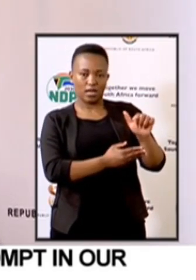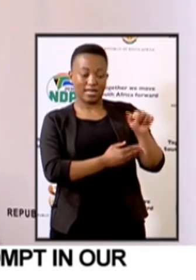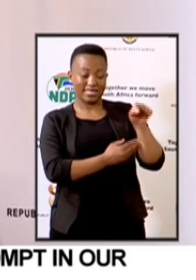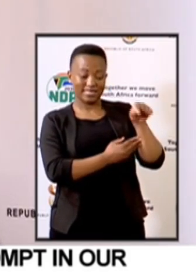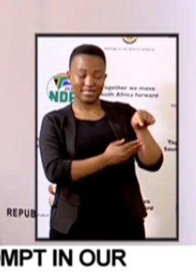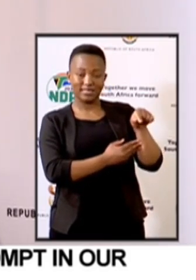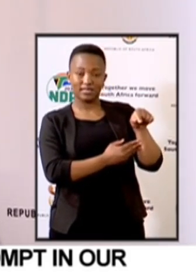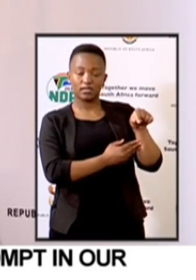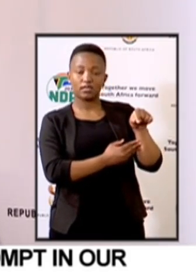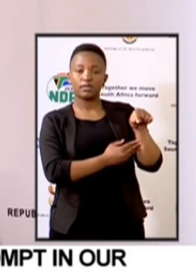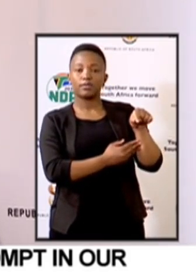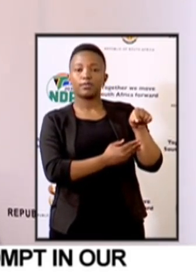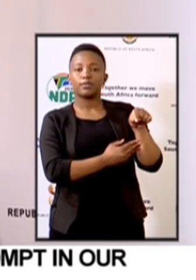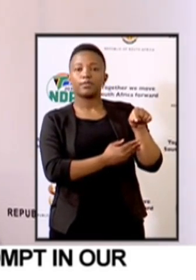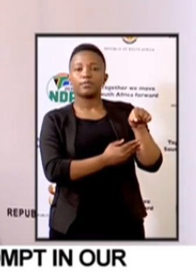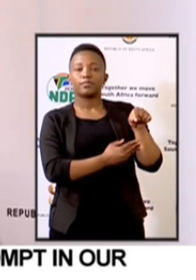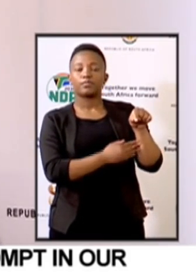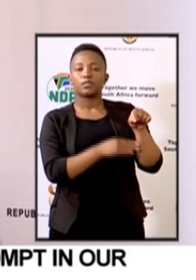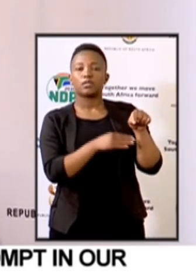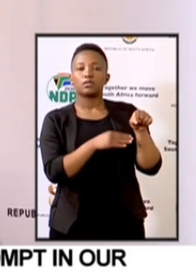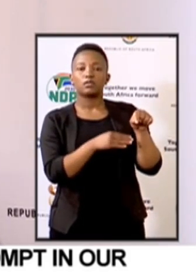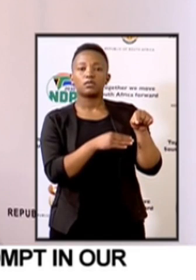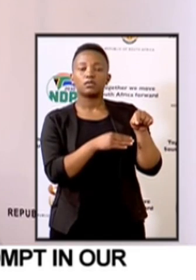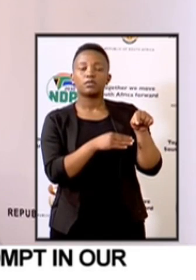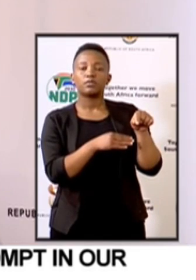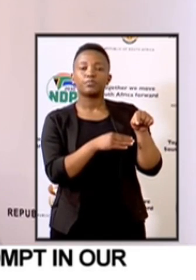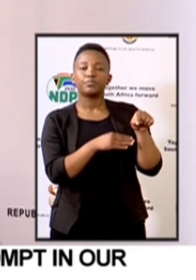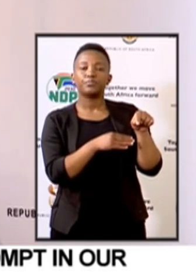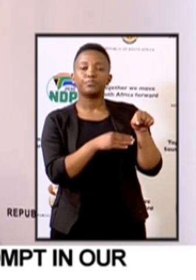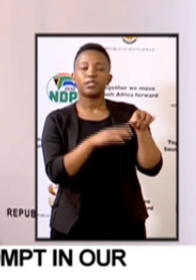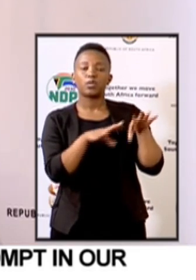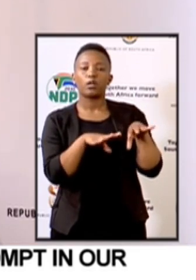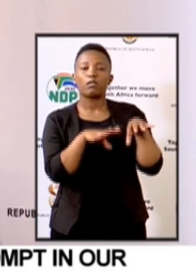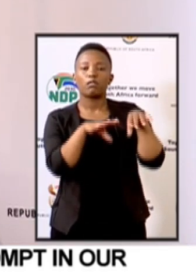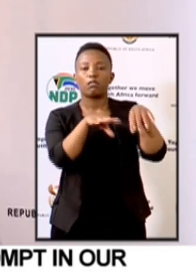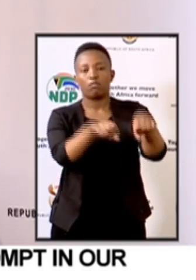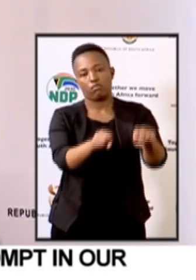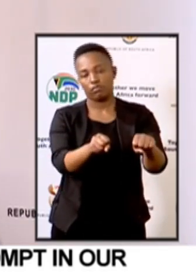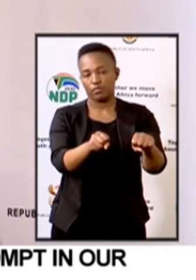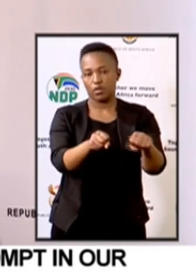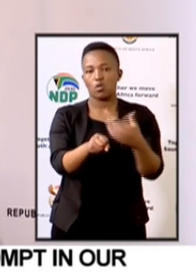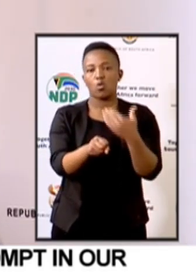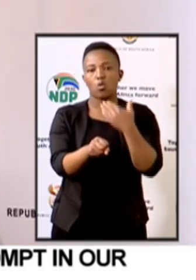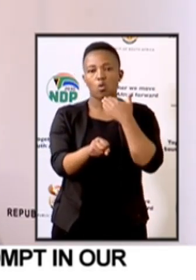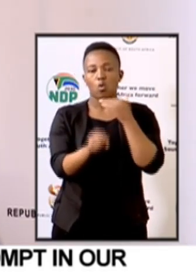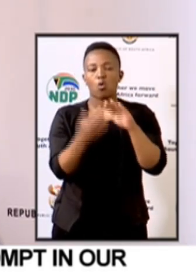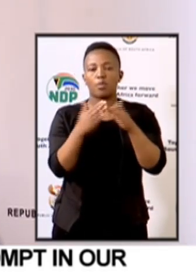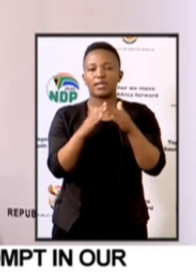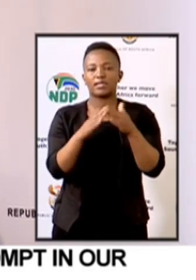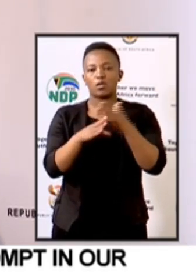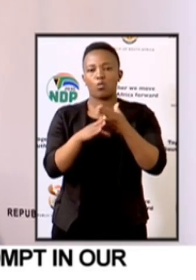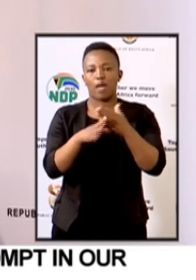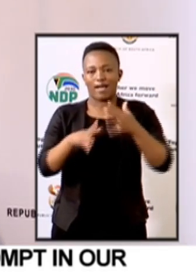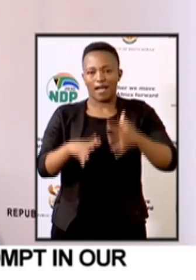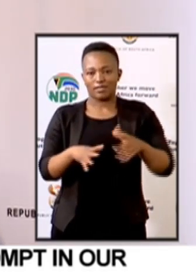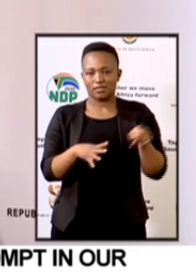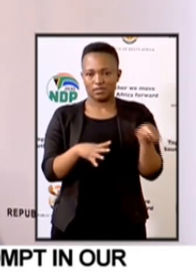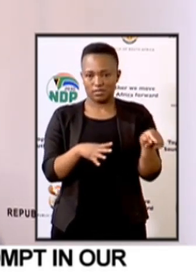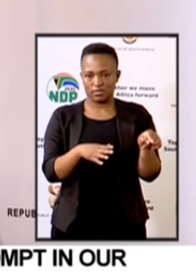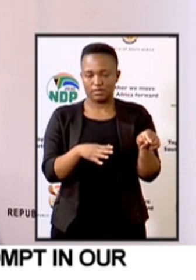community workers and they will then